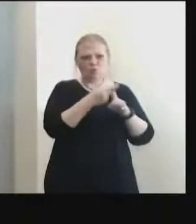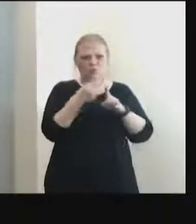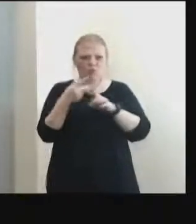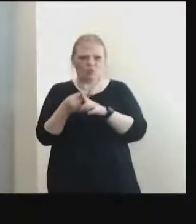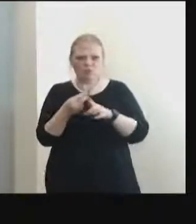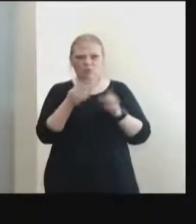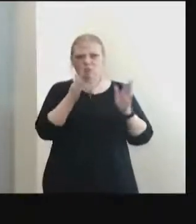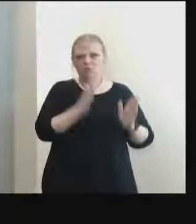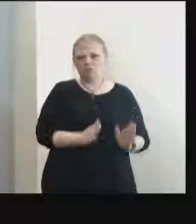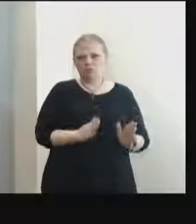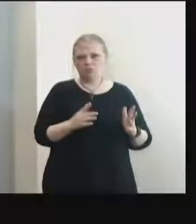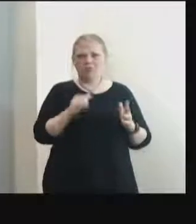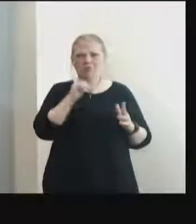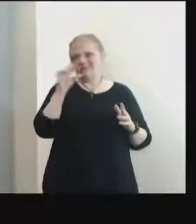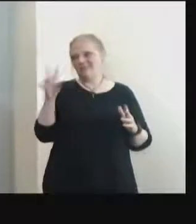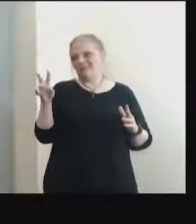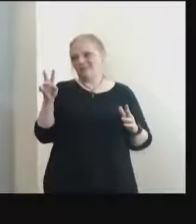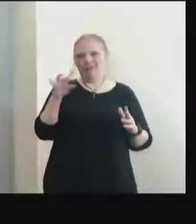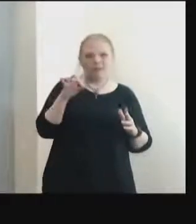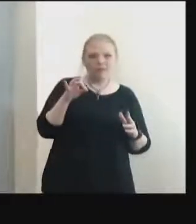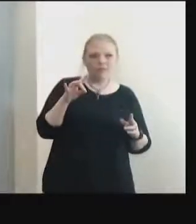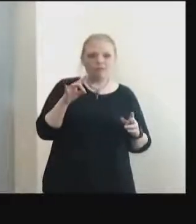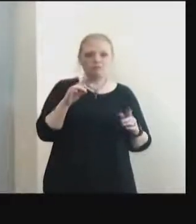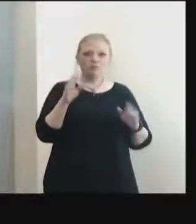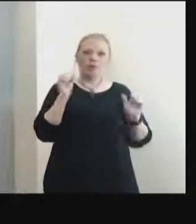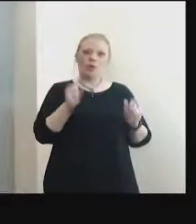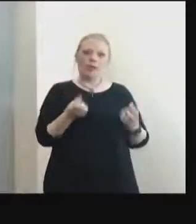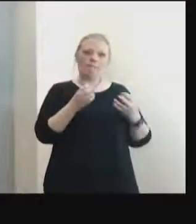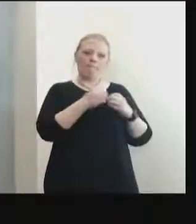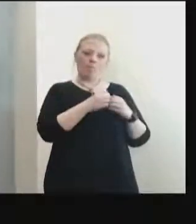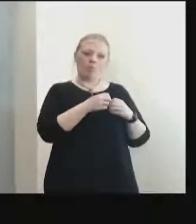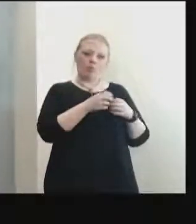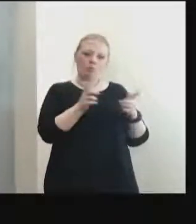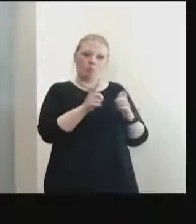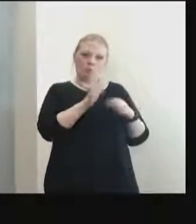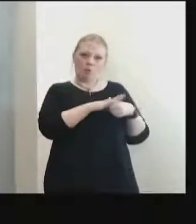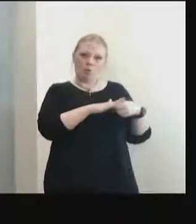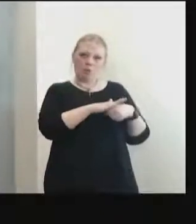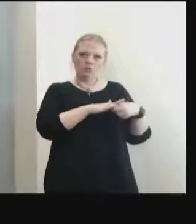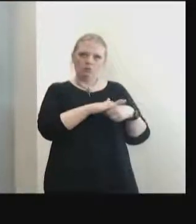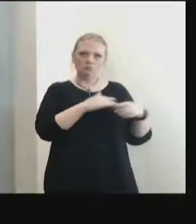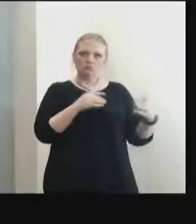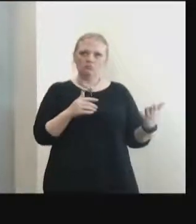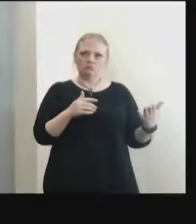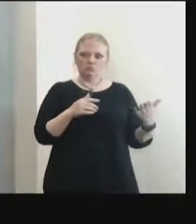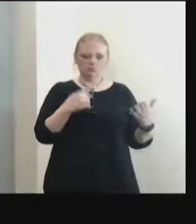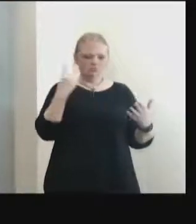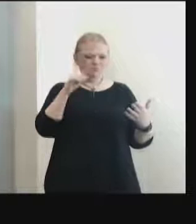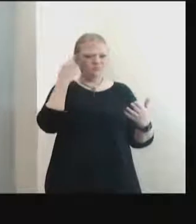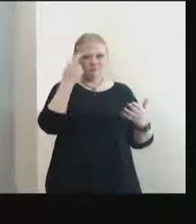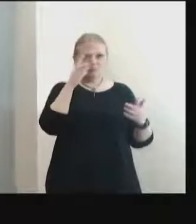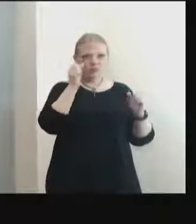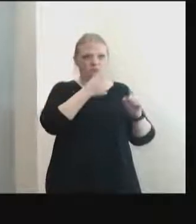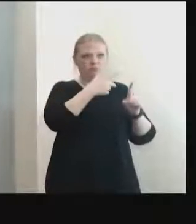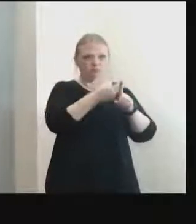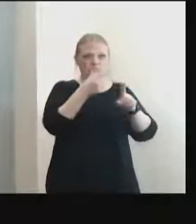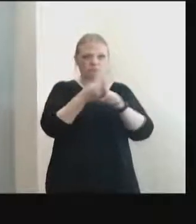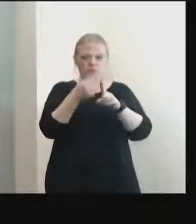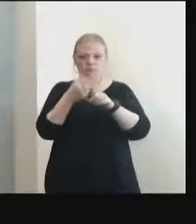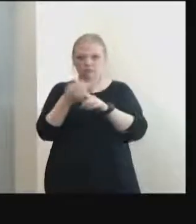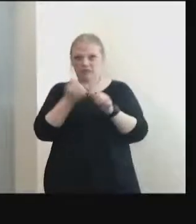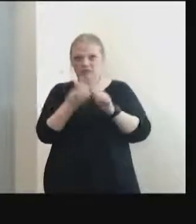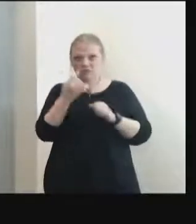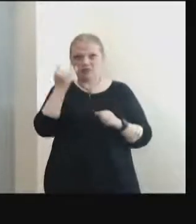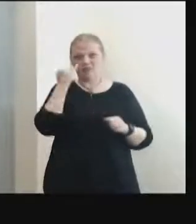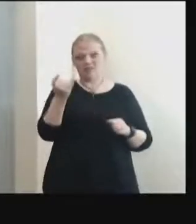or 8 so that we can do more in a day at these smaller locations because we realize the only way we're going to be able to hit everybody that we need to is if we